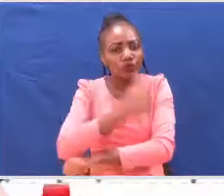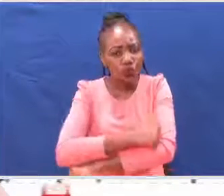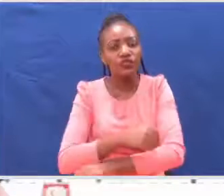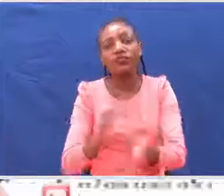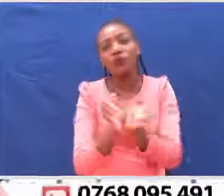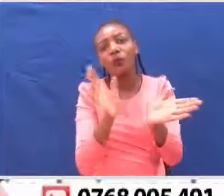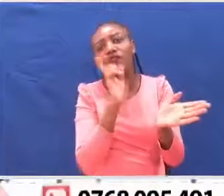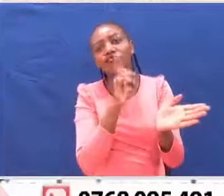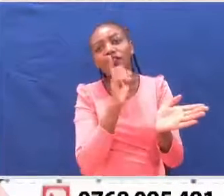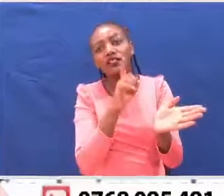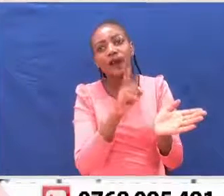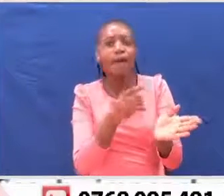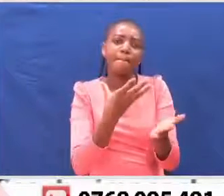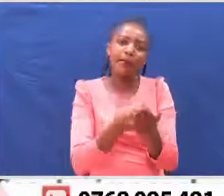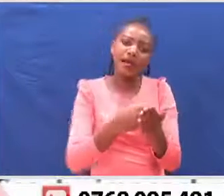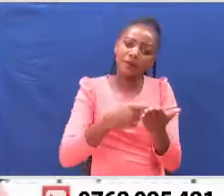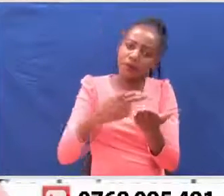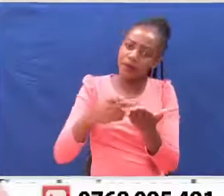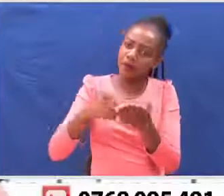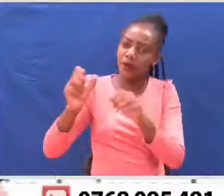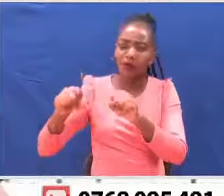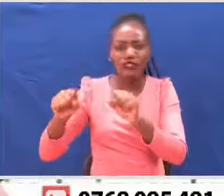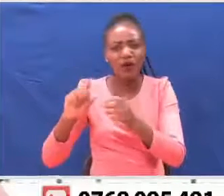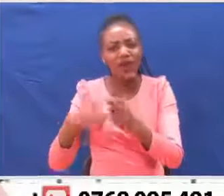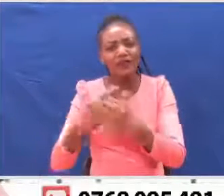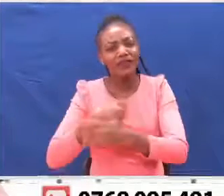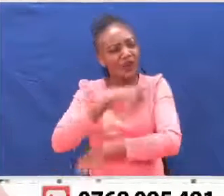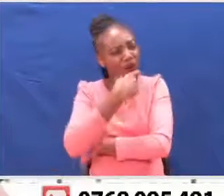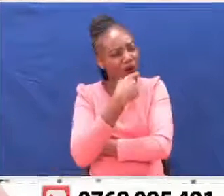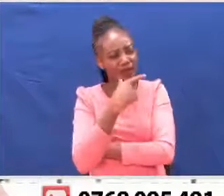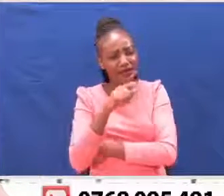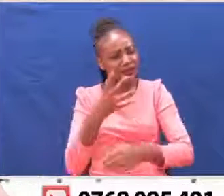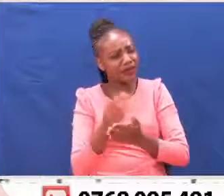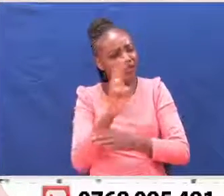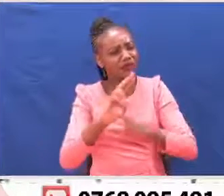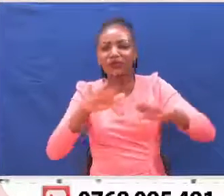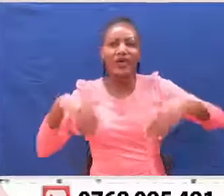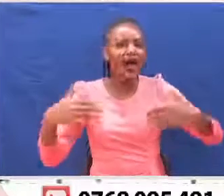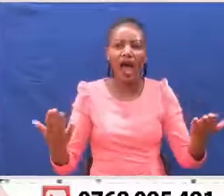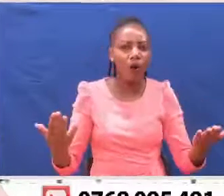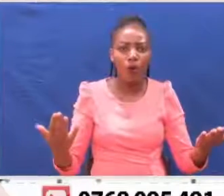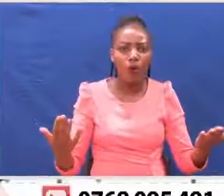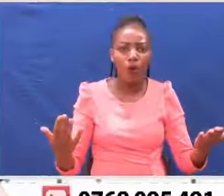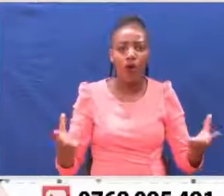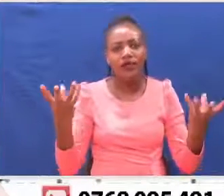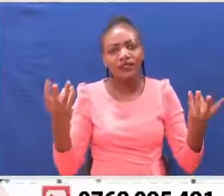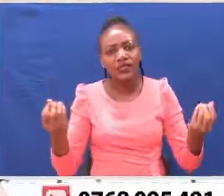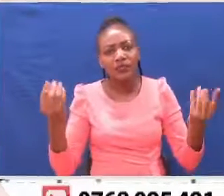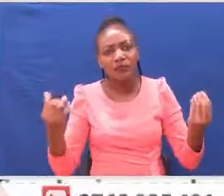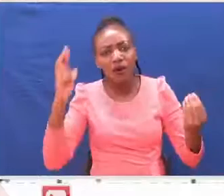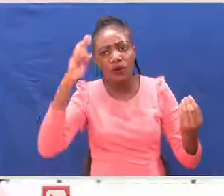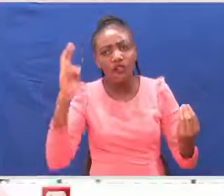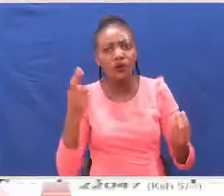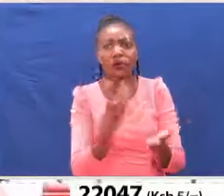on. Fees was payable. Why weren't this money utilized? The simple reason is it was